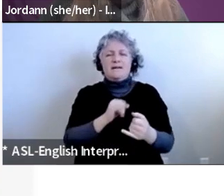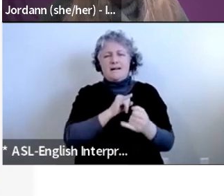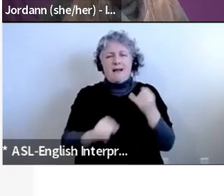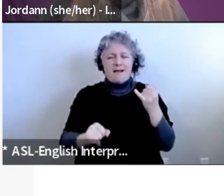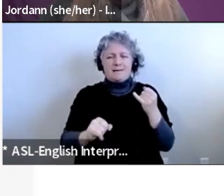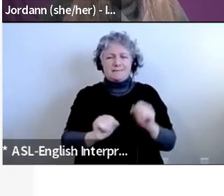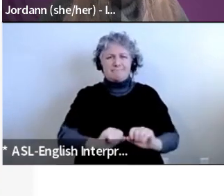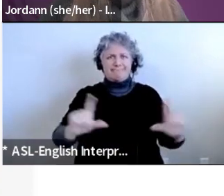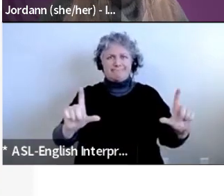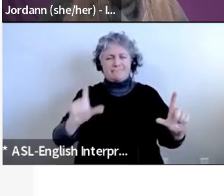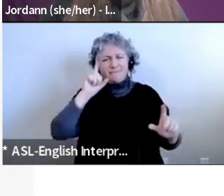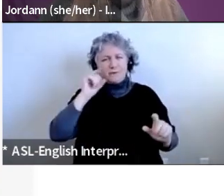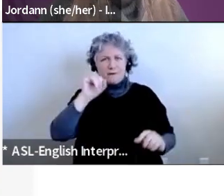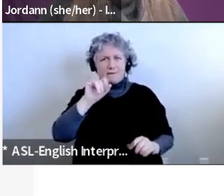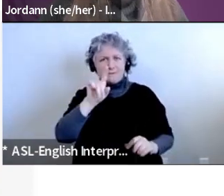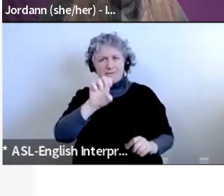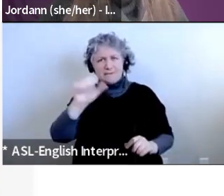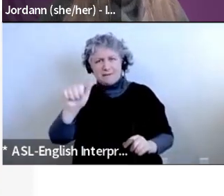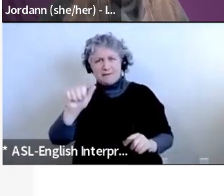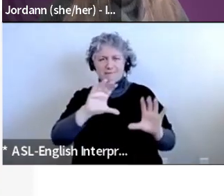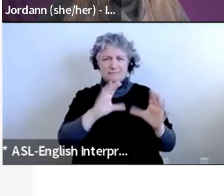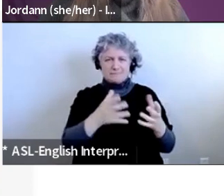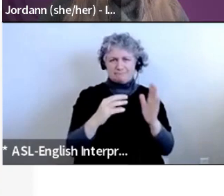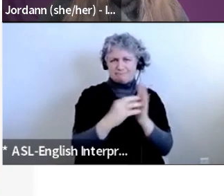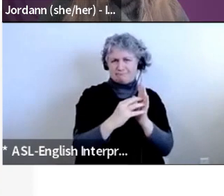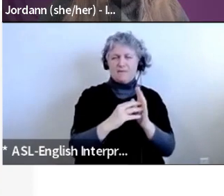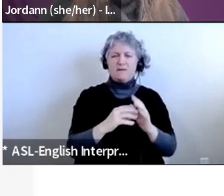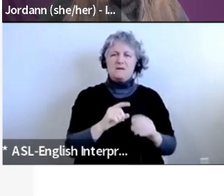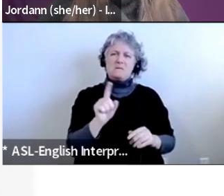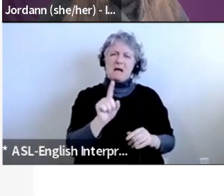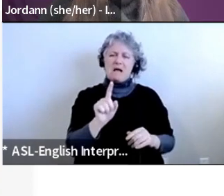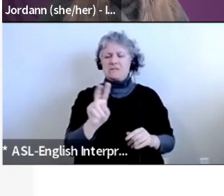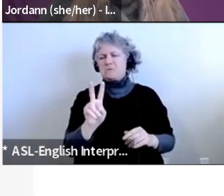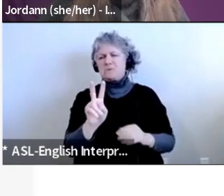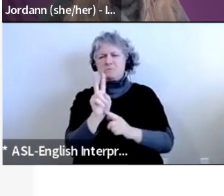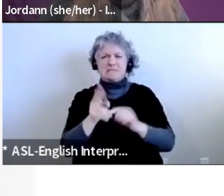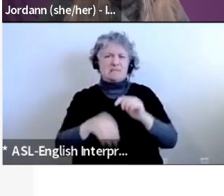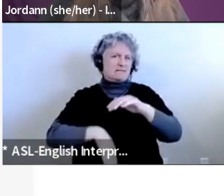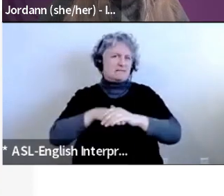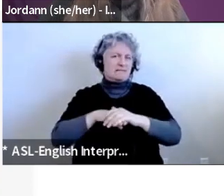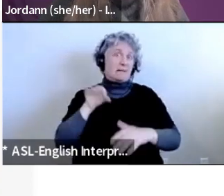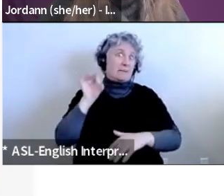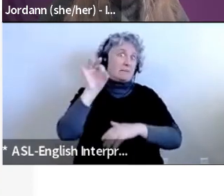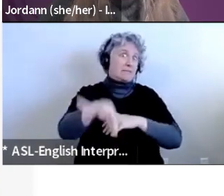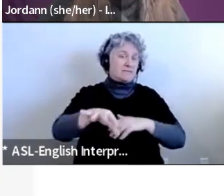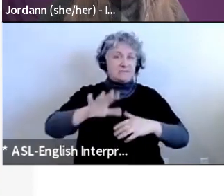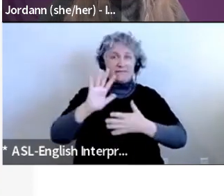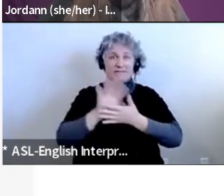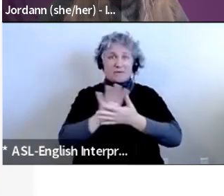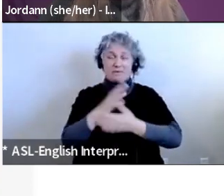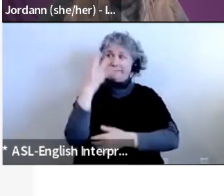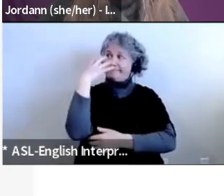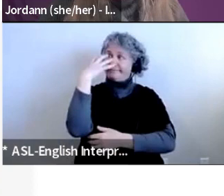IDEA Fund application, you have the option to upload a 1 to 2 minute personal video or a pitch video describing your business and